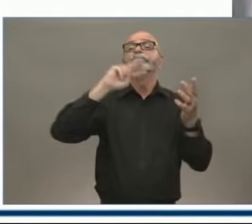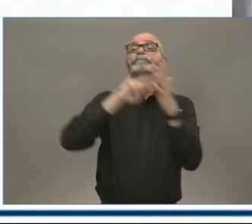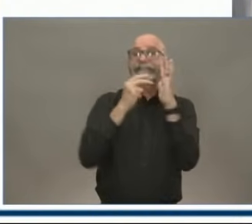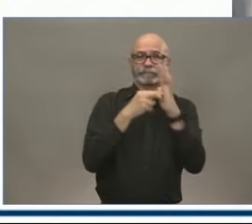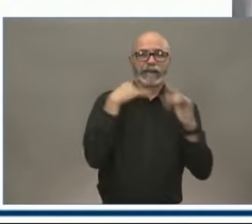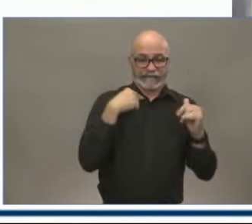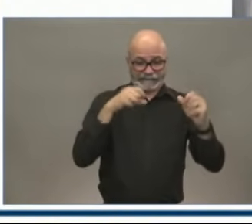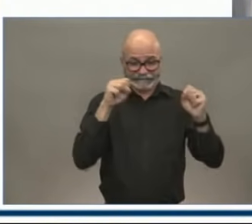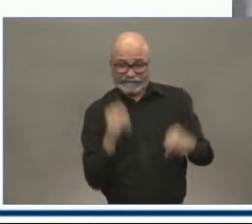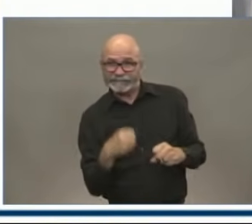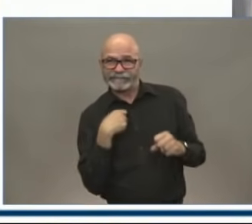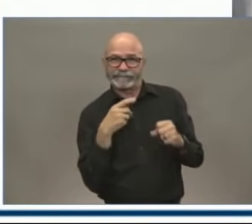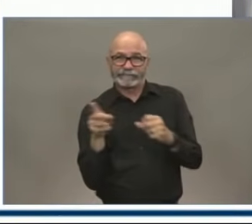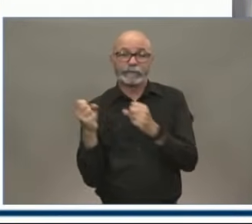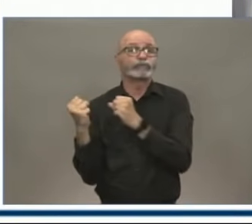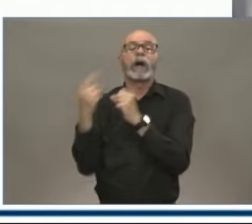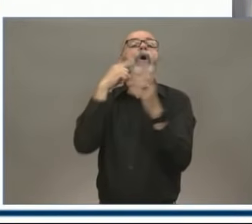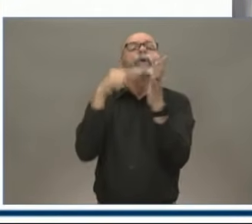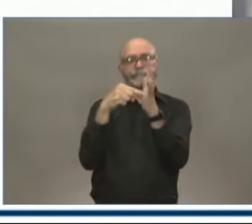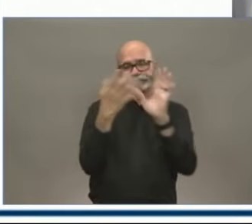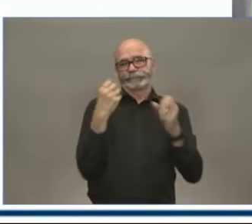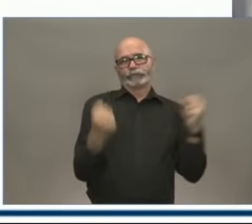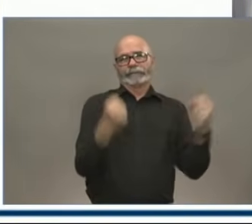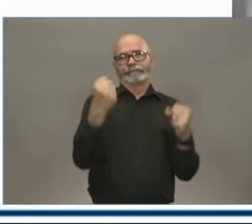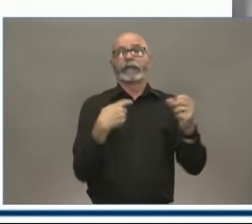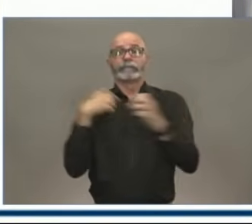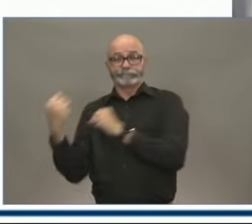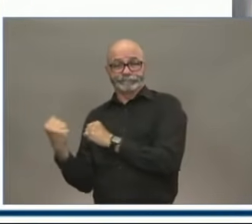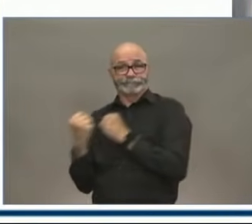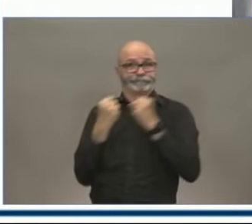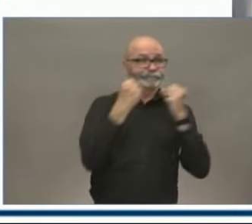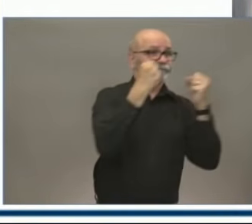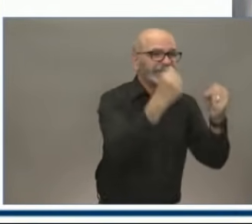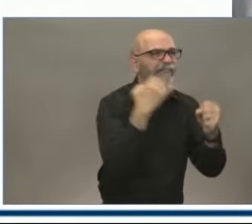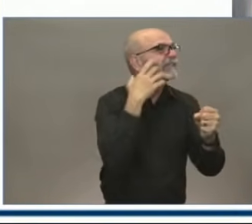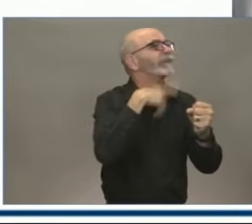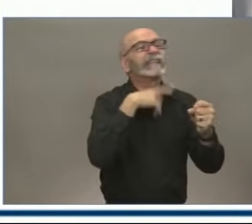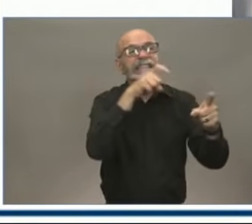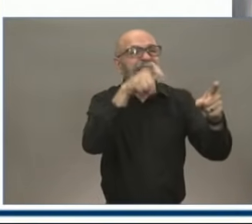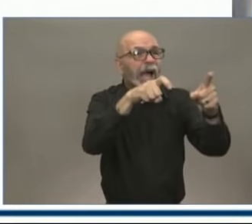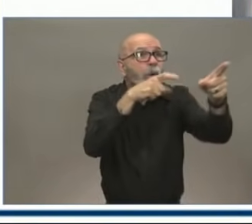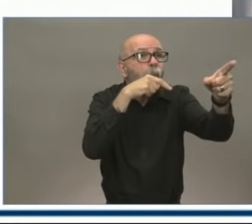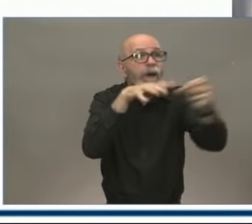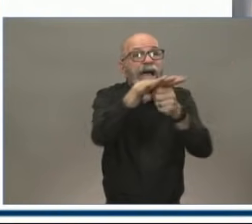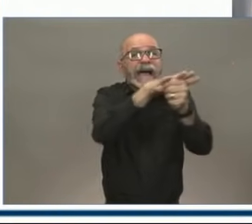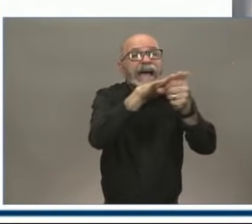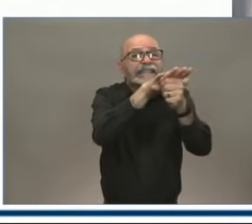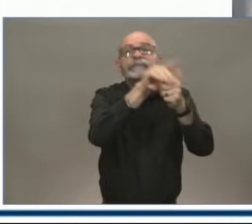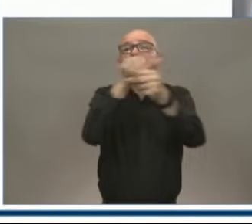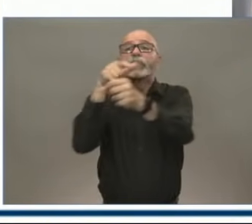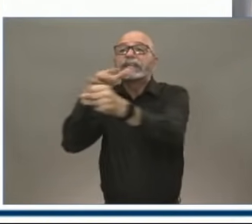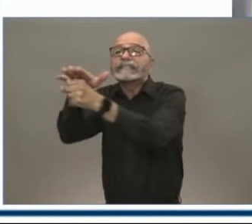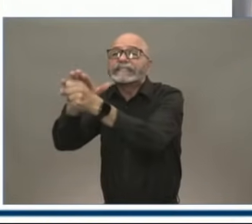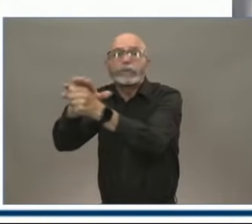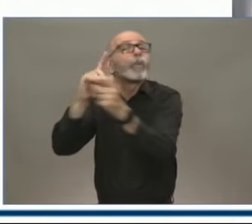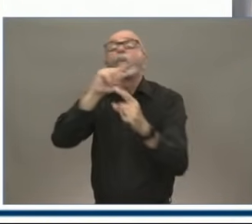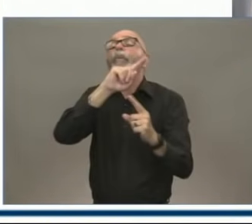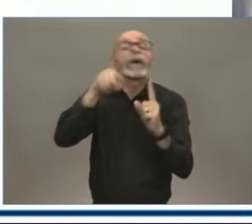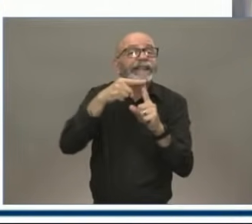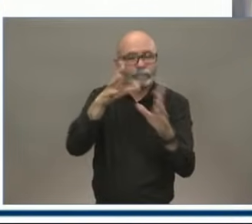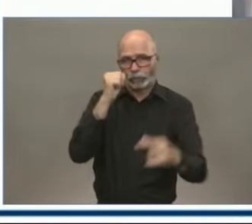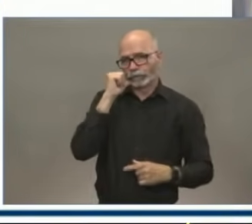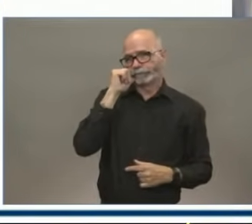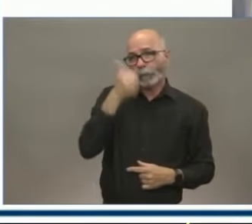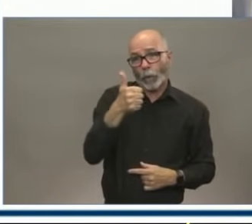to community when and where it is needed. So tomorrow, one mobile testing unit will conduct tests in the